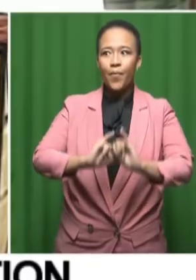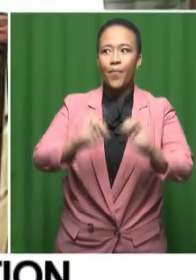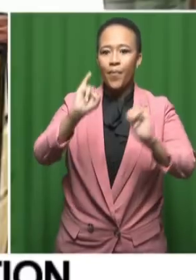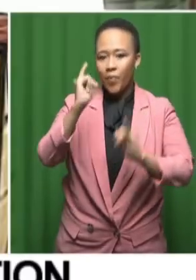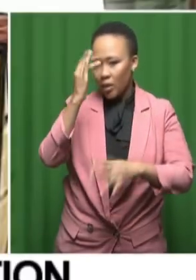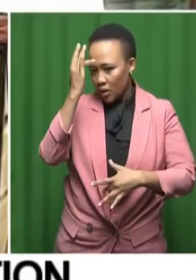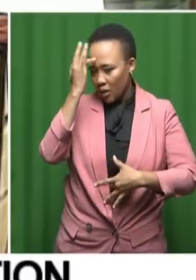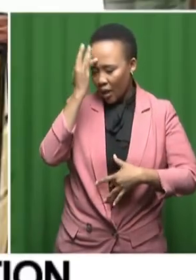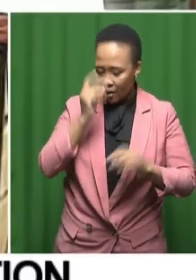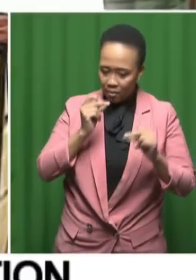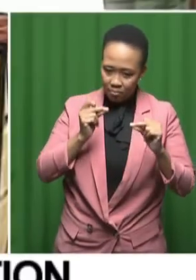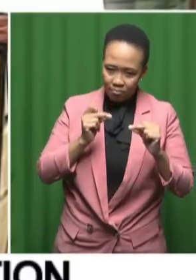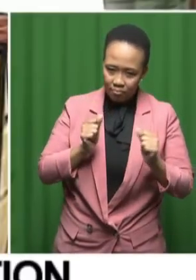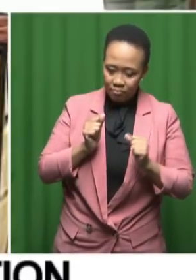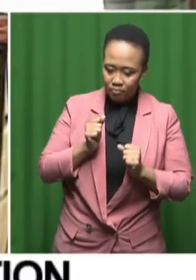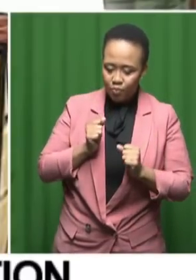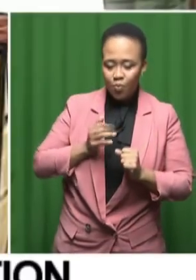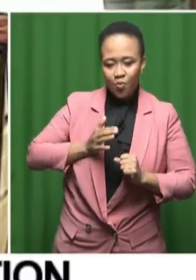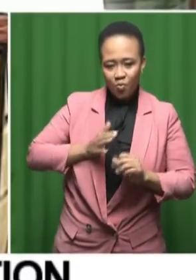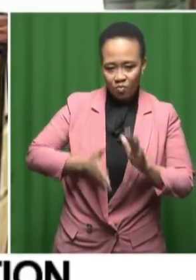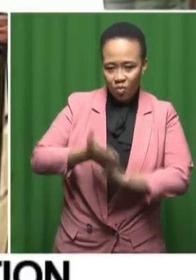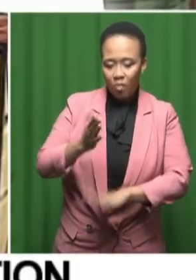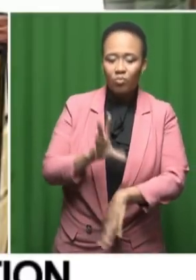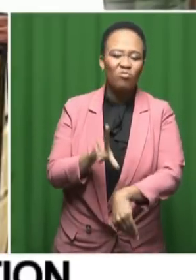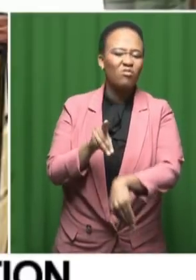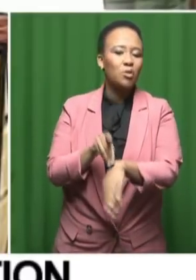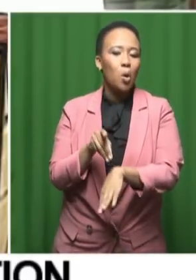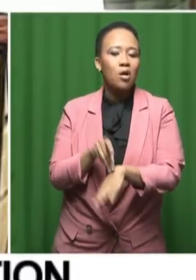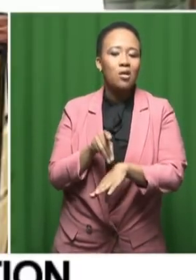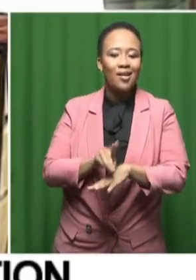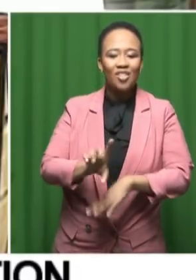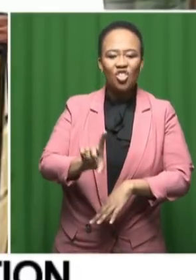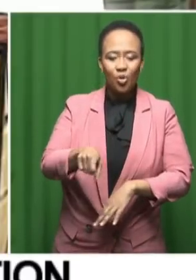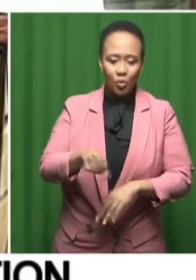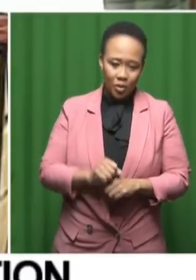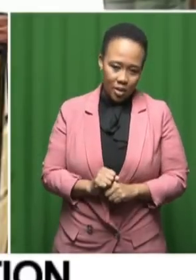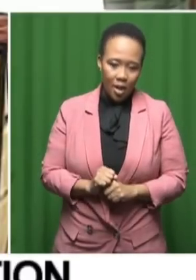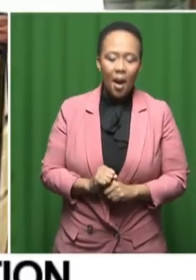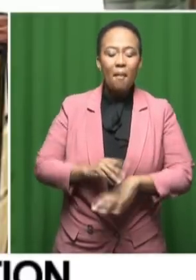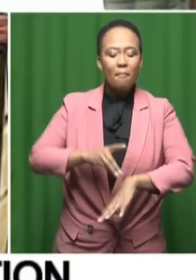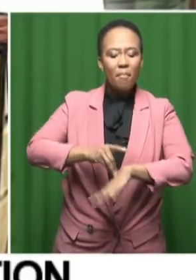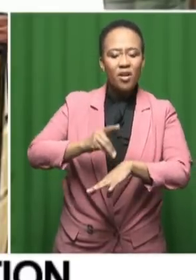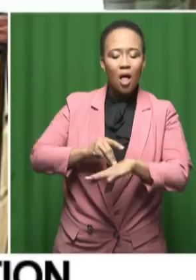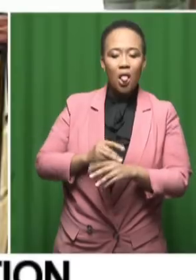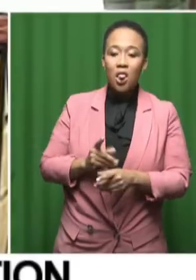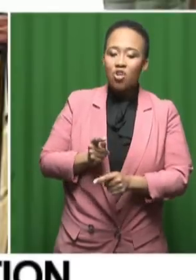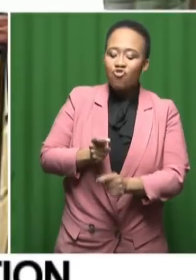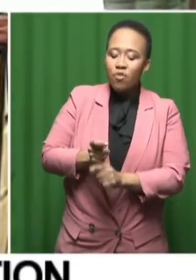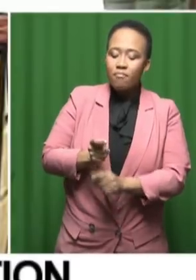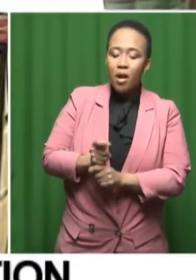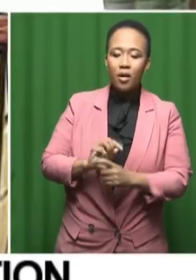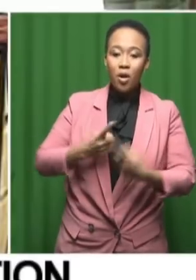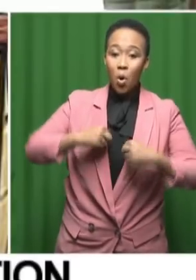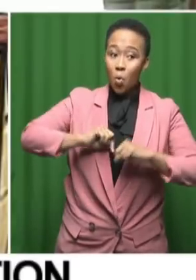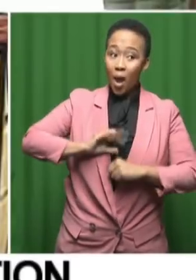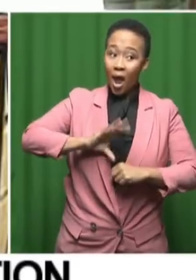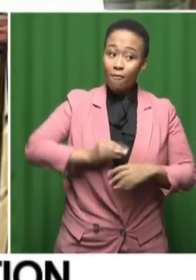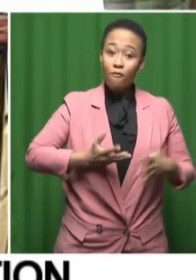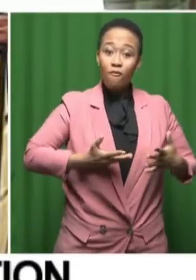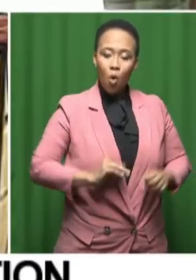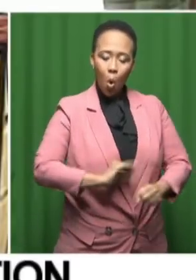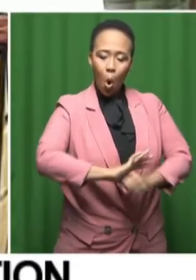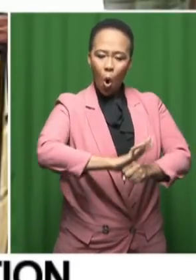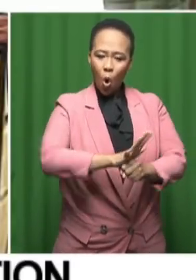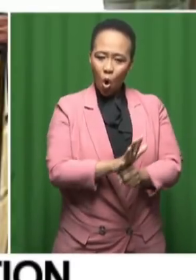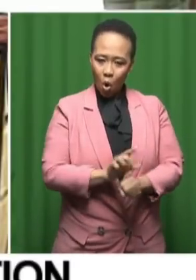medical science, because early oxygen therapies, early the medical treatments that we have now known for COVID-19 can be